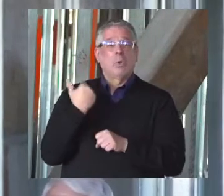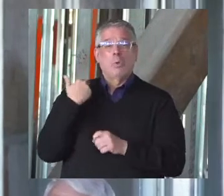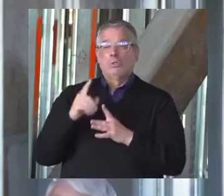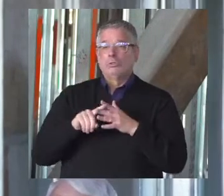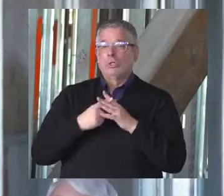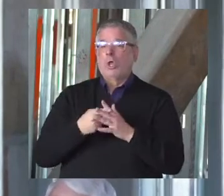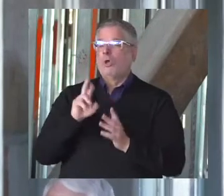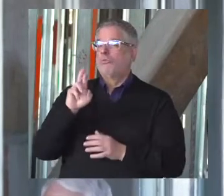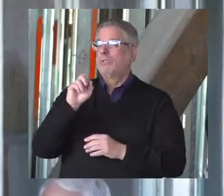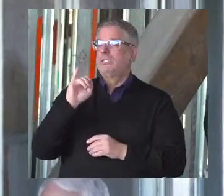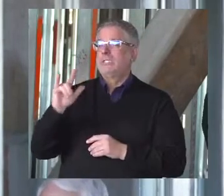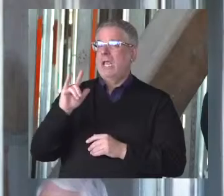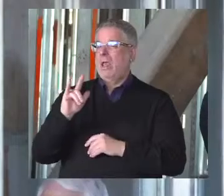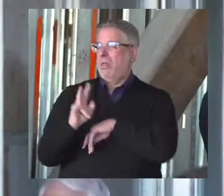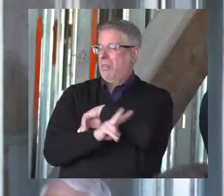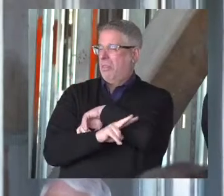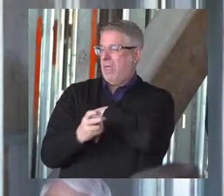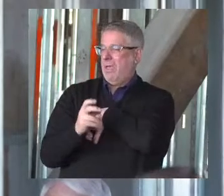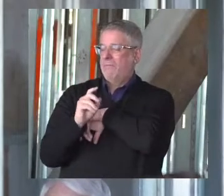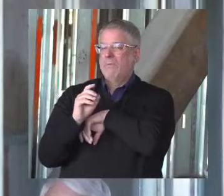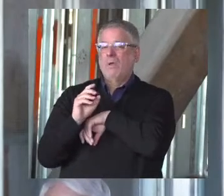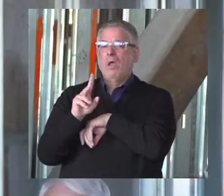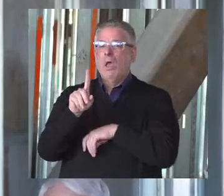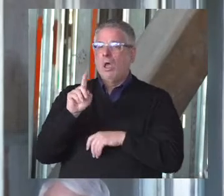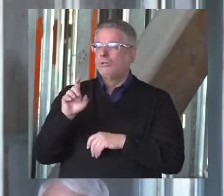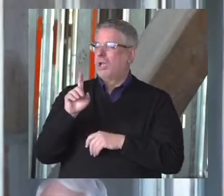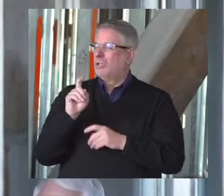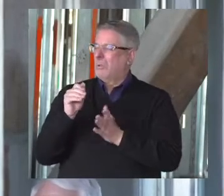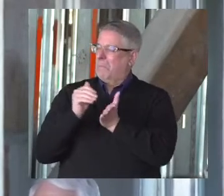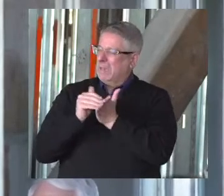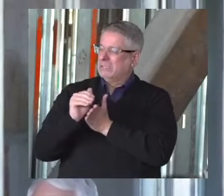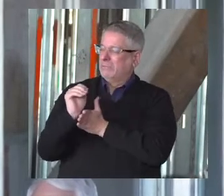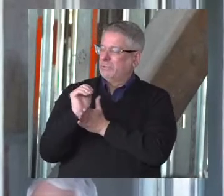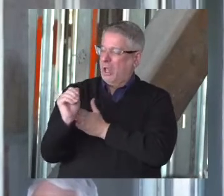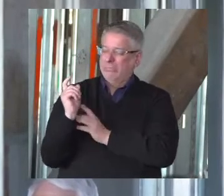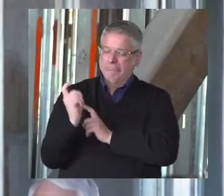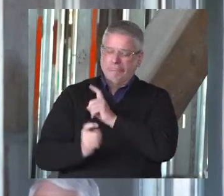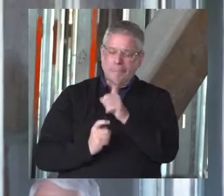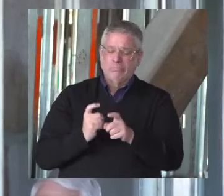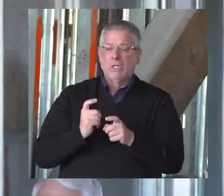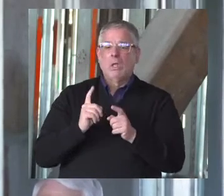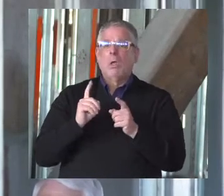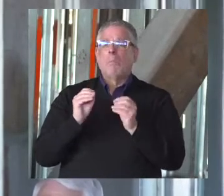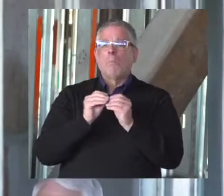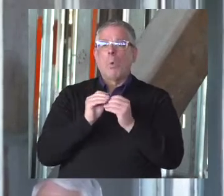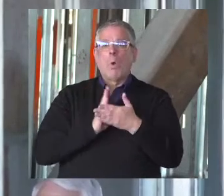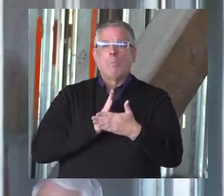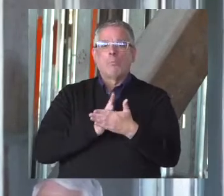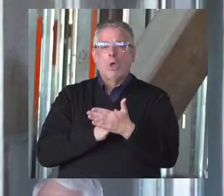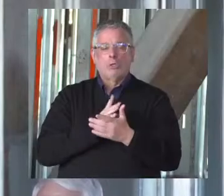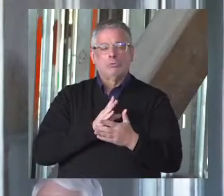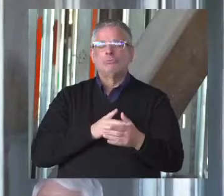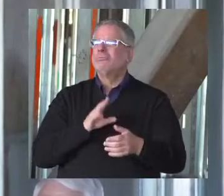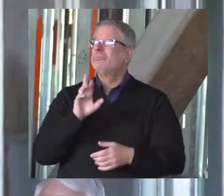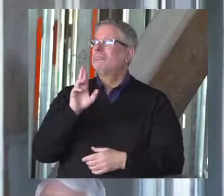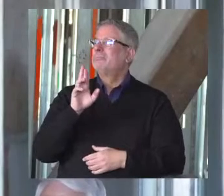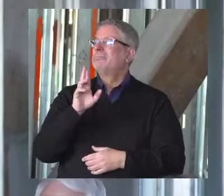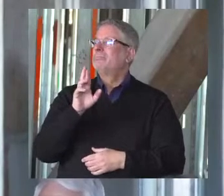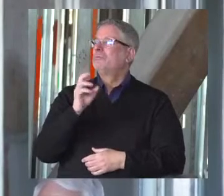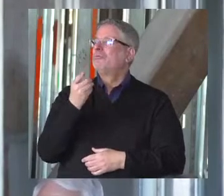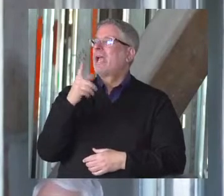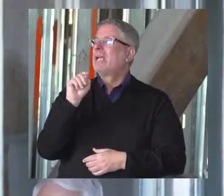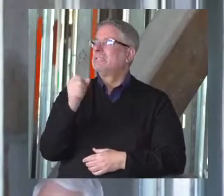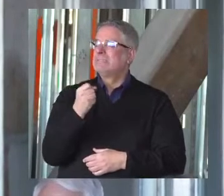new retail theft task force. We put hundreds and hundreds of millions of dollars in vertical prosecution grants. We've provided over